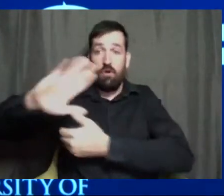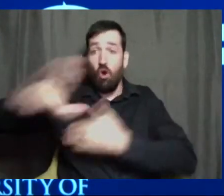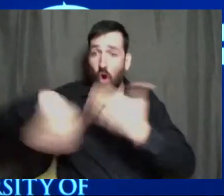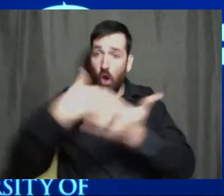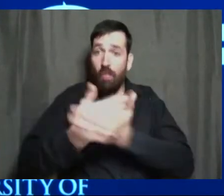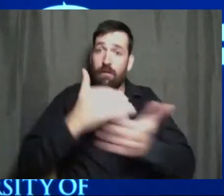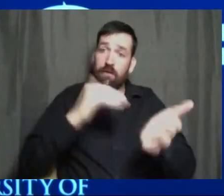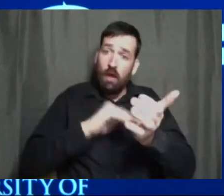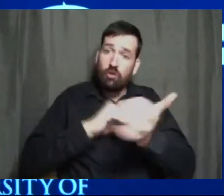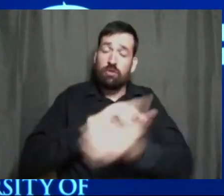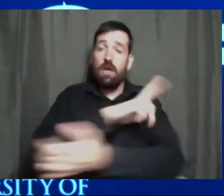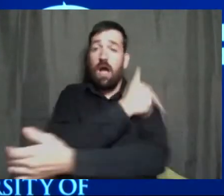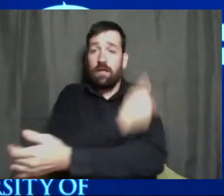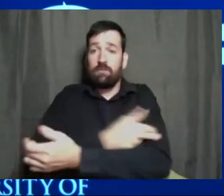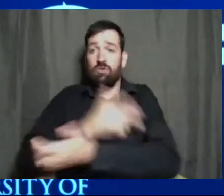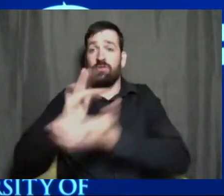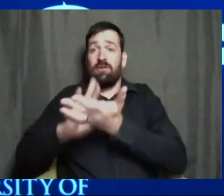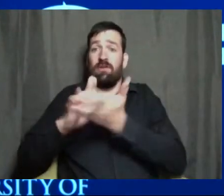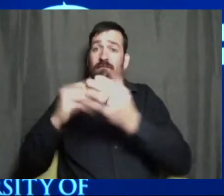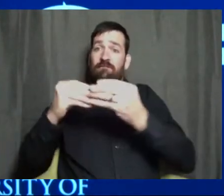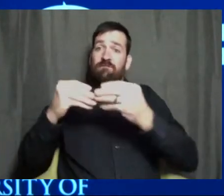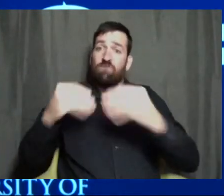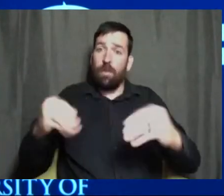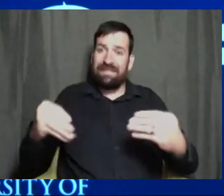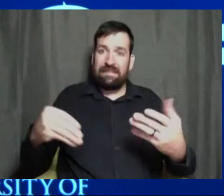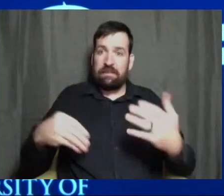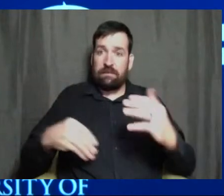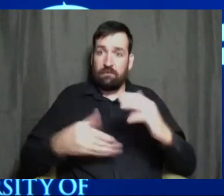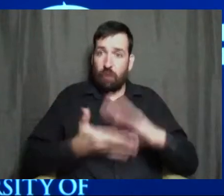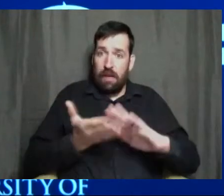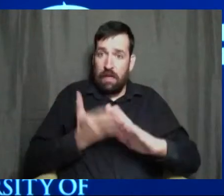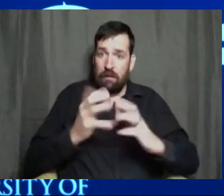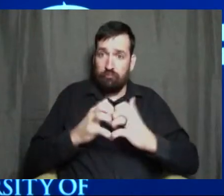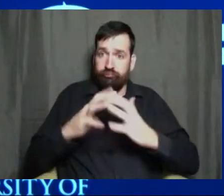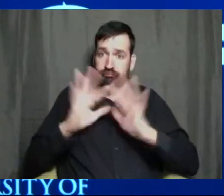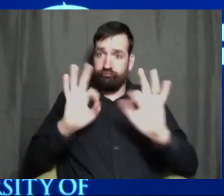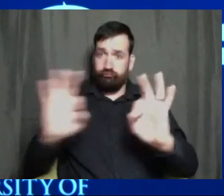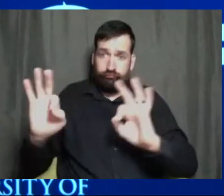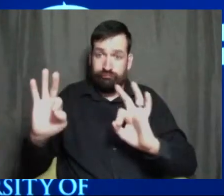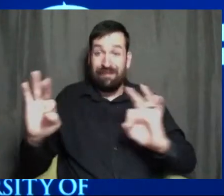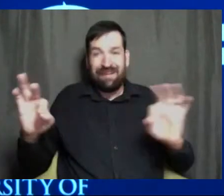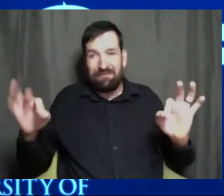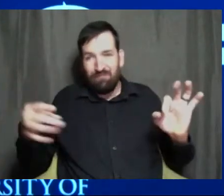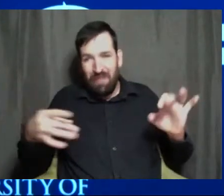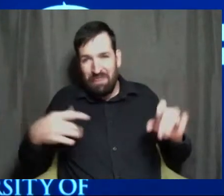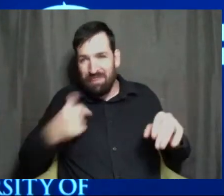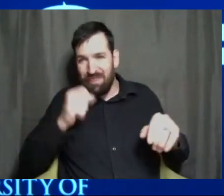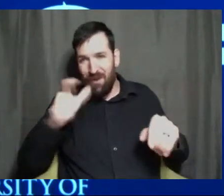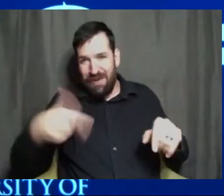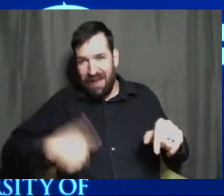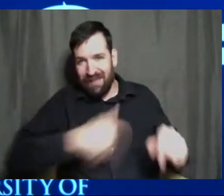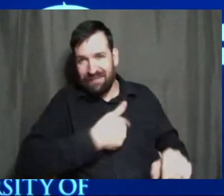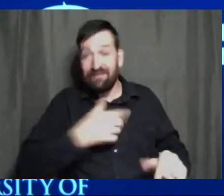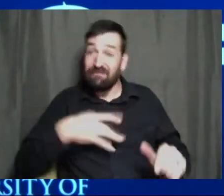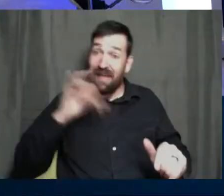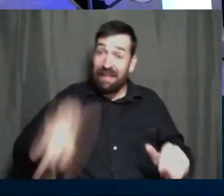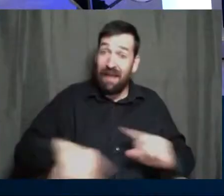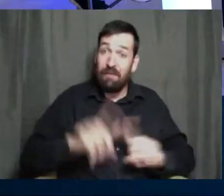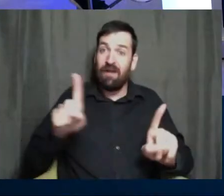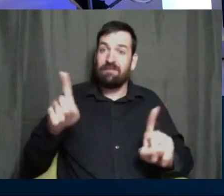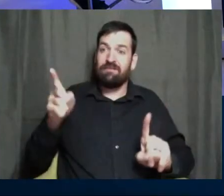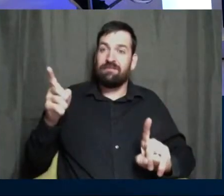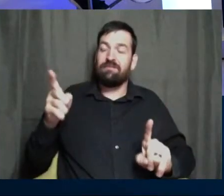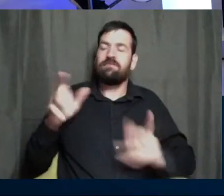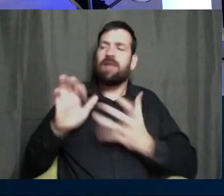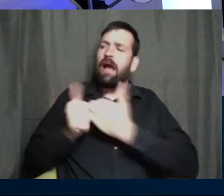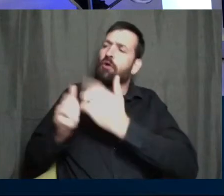their pharmacies are up and running, they don't need us. So we like it when they don't need us, but when they need us, we're there. And how do people find you if they